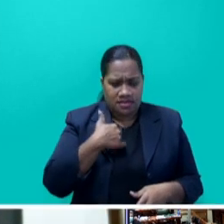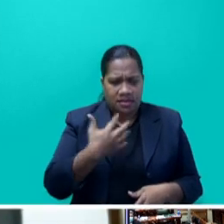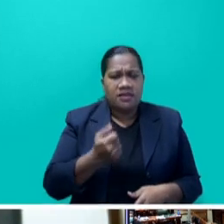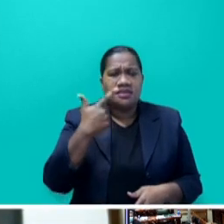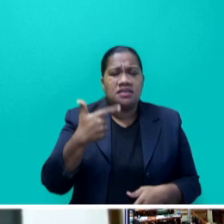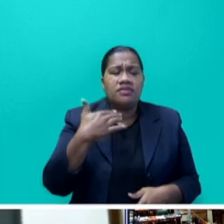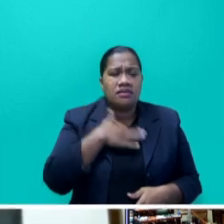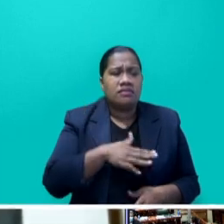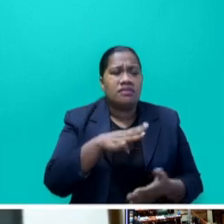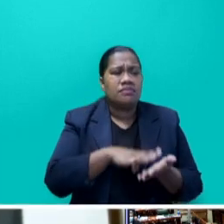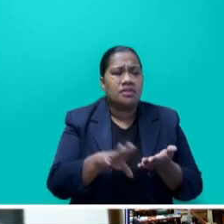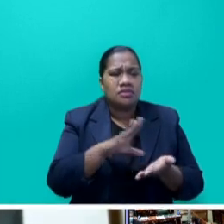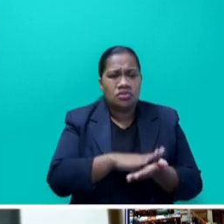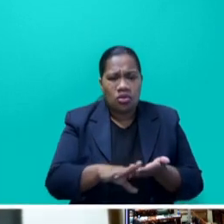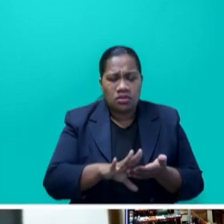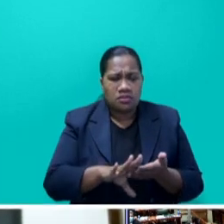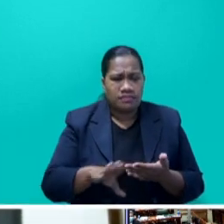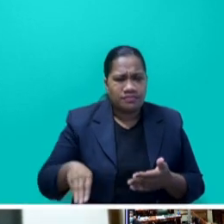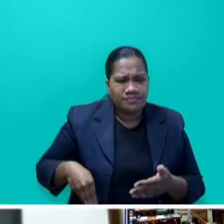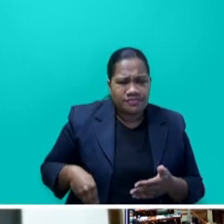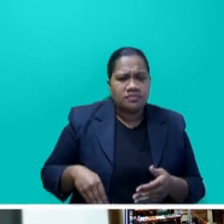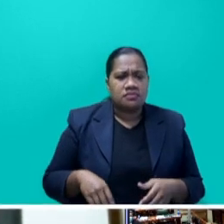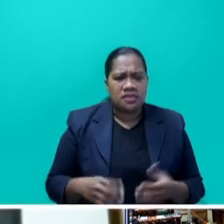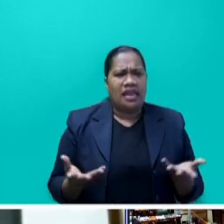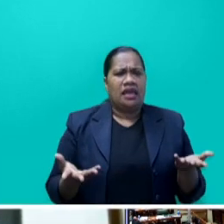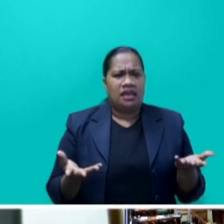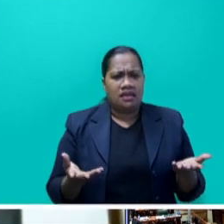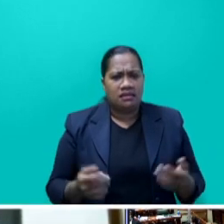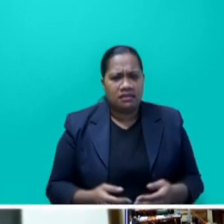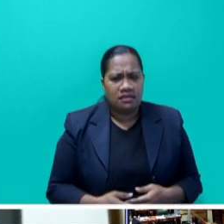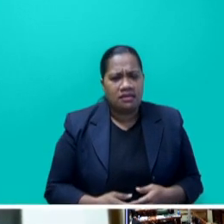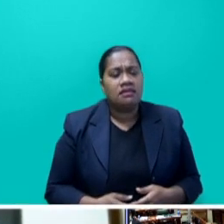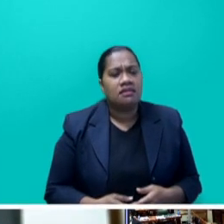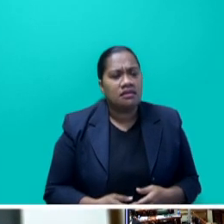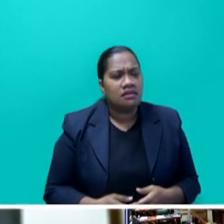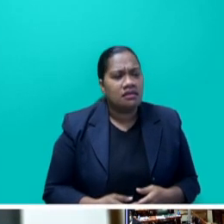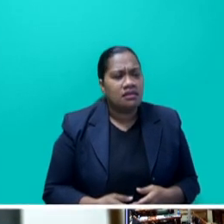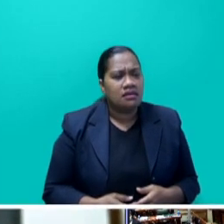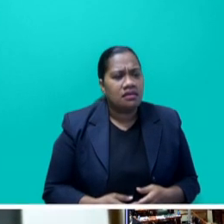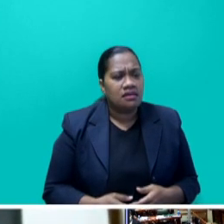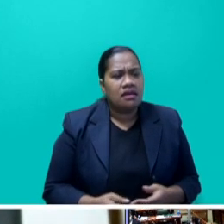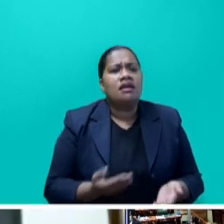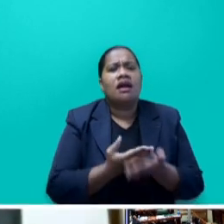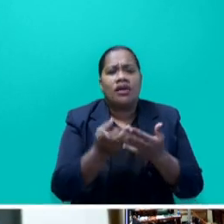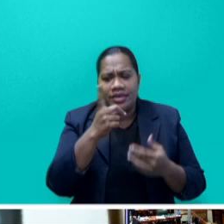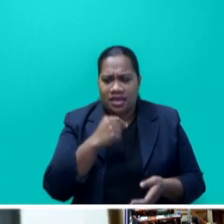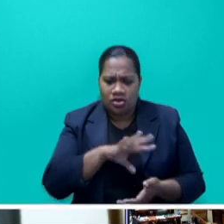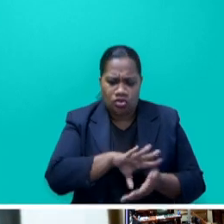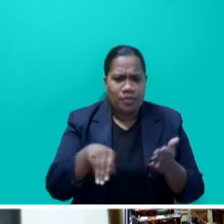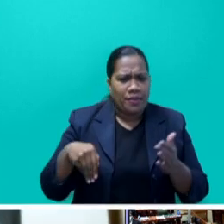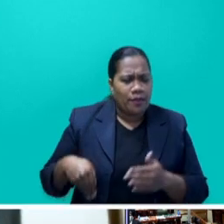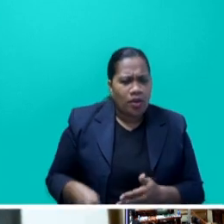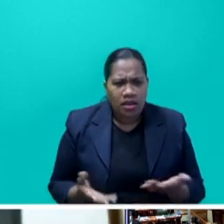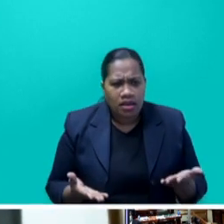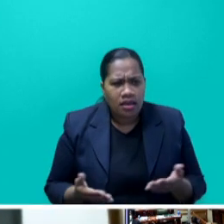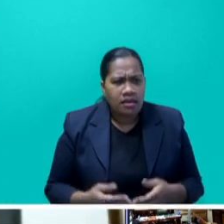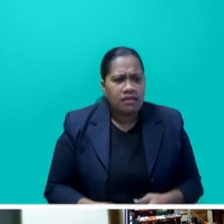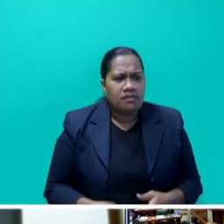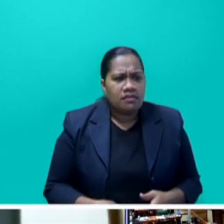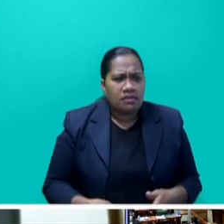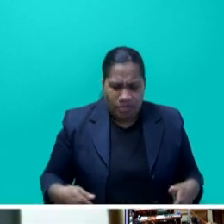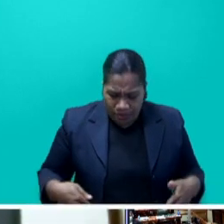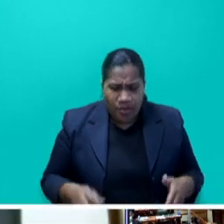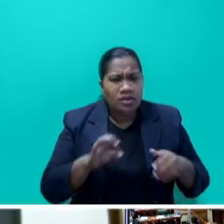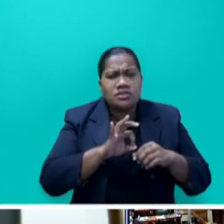my back pocket. How can I get $700 million in my back pocket? My pocket is not even large enough to